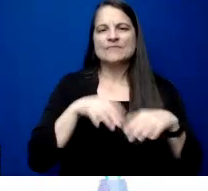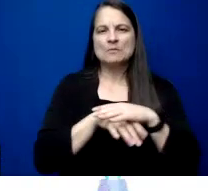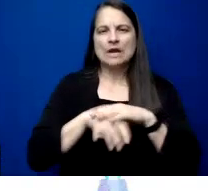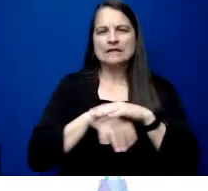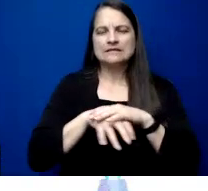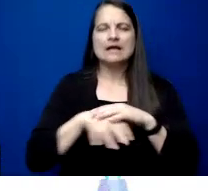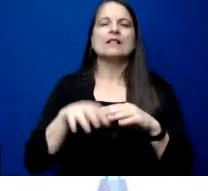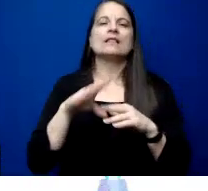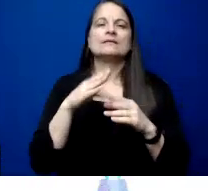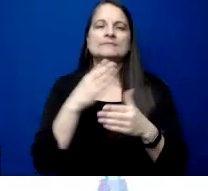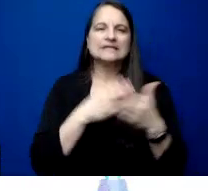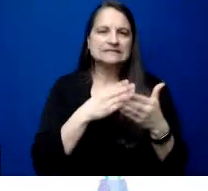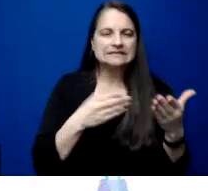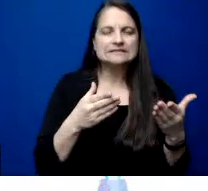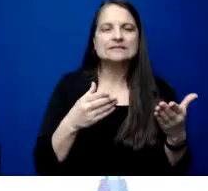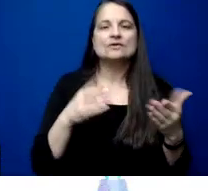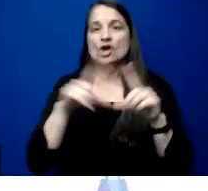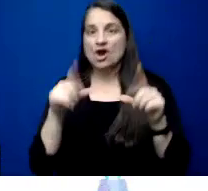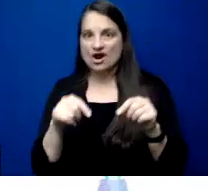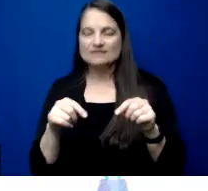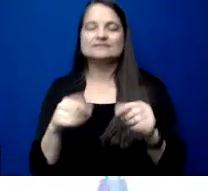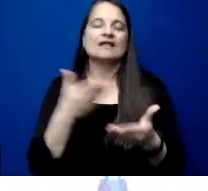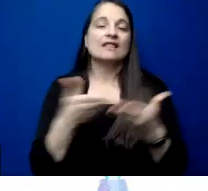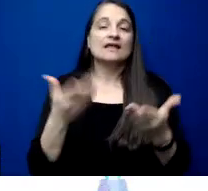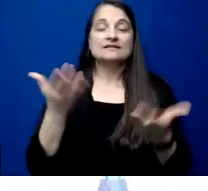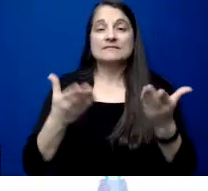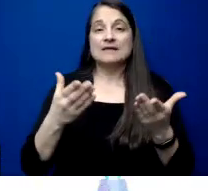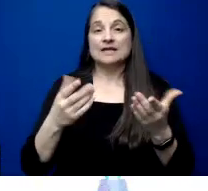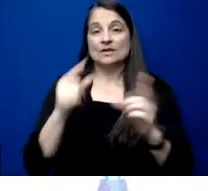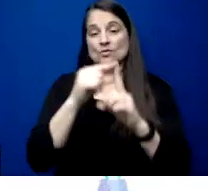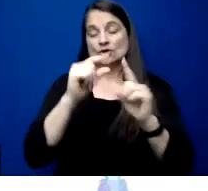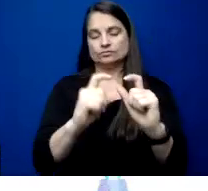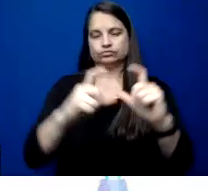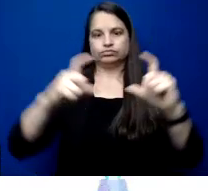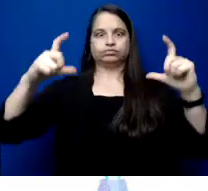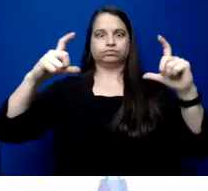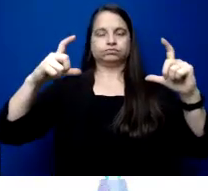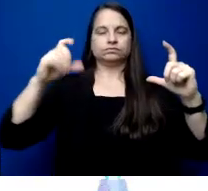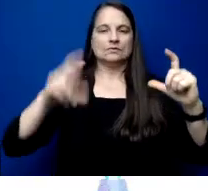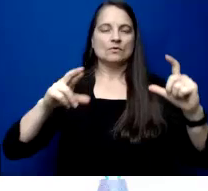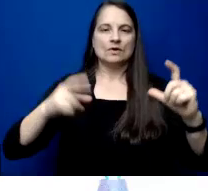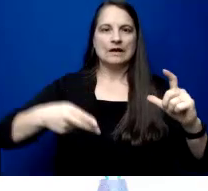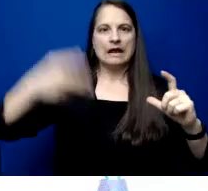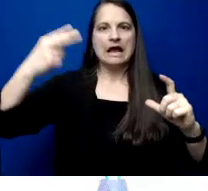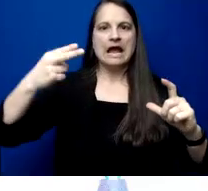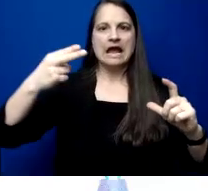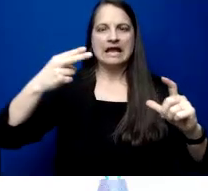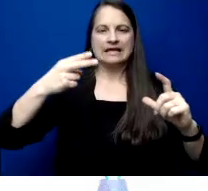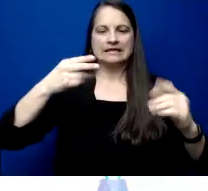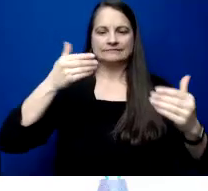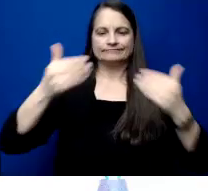tactile pieces or cards, things that might be large print or high contrast. There are tons of